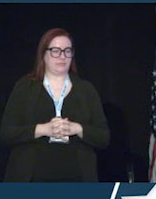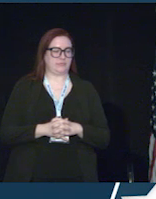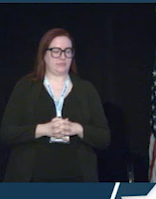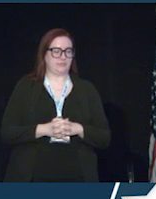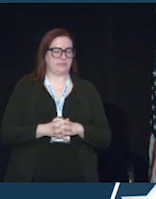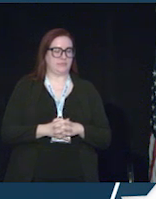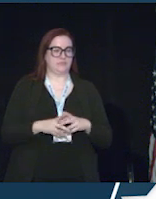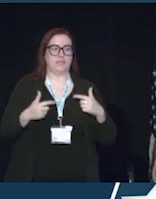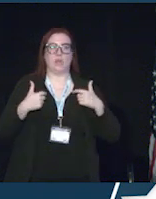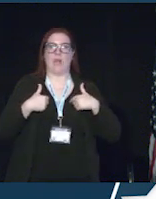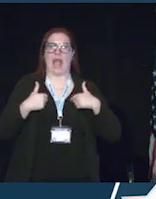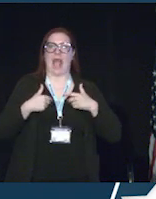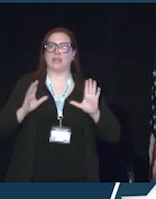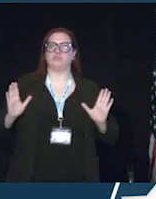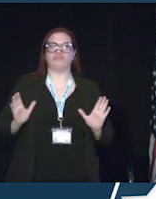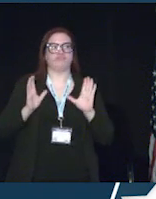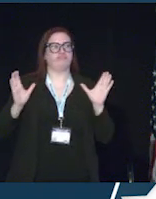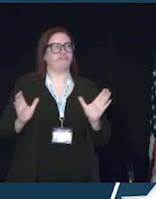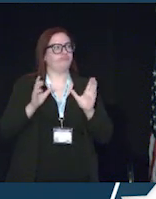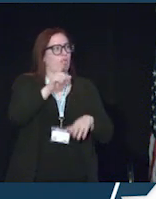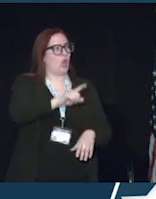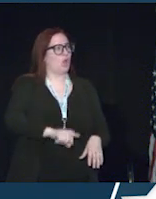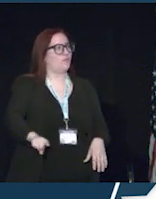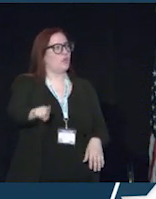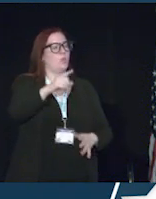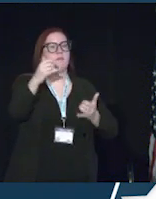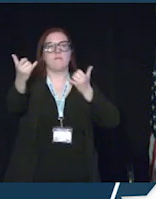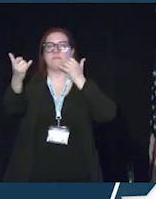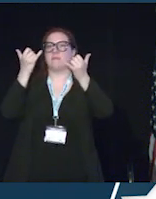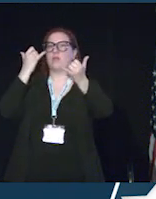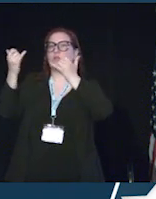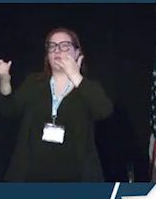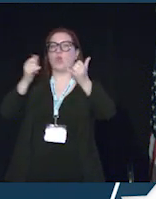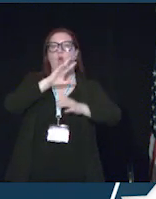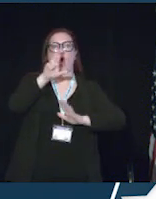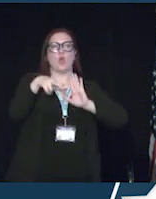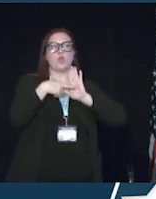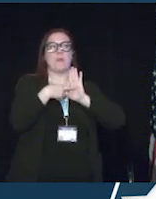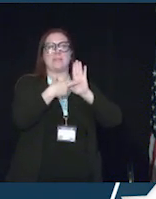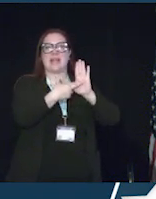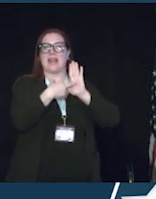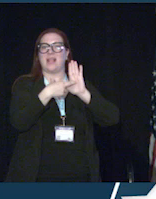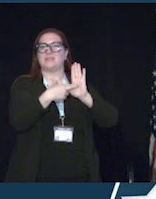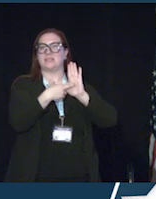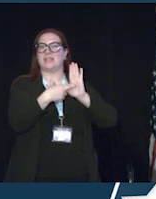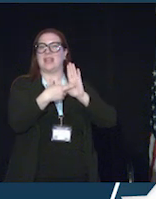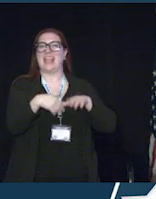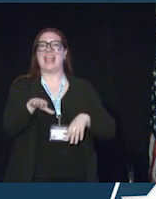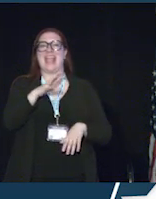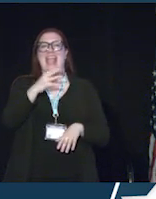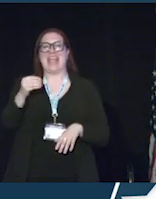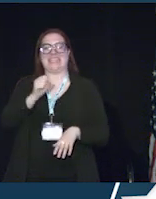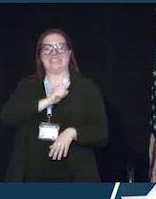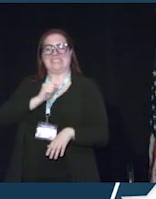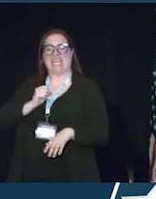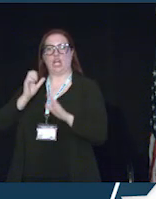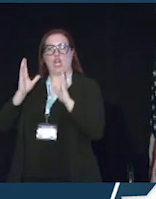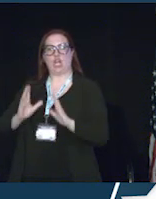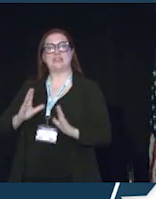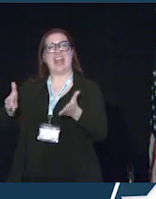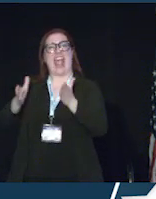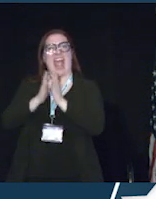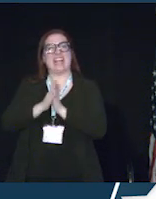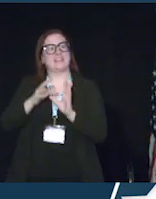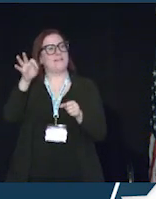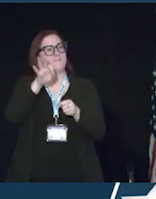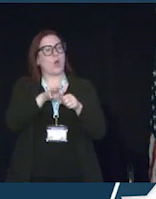I urge you to call your representatives and senators and ask them to vote yes